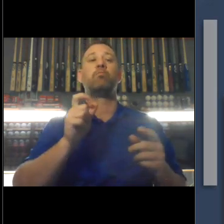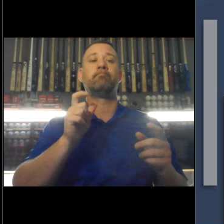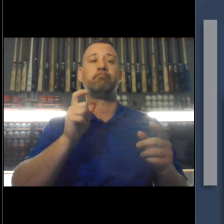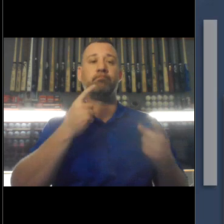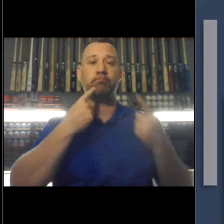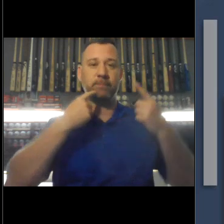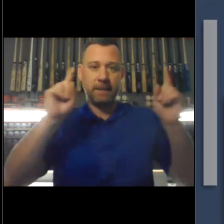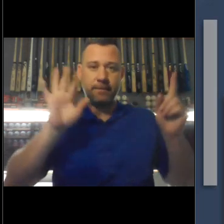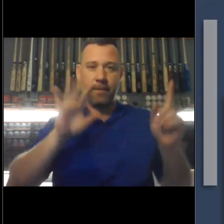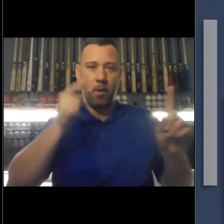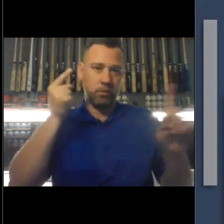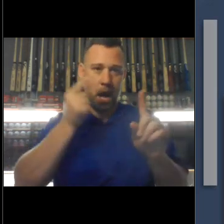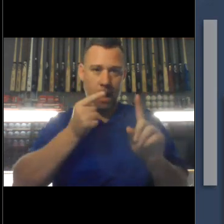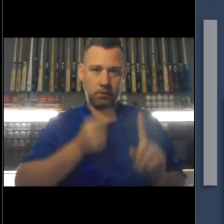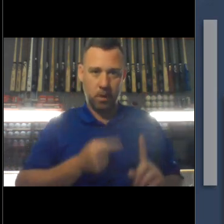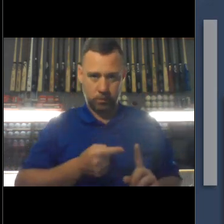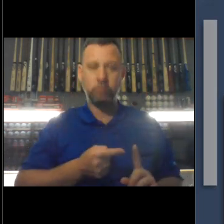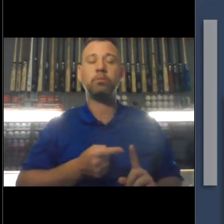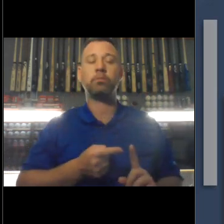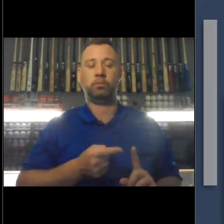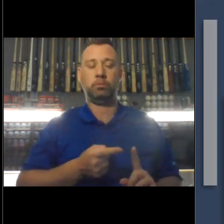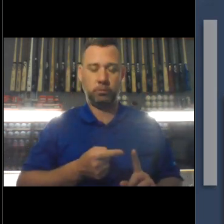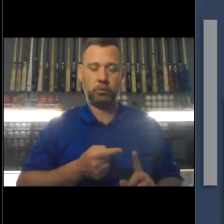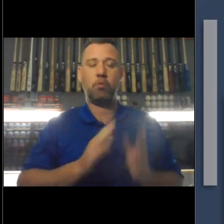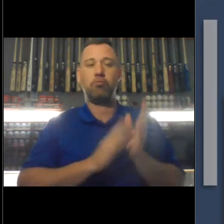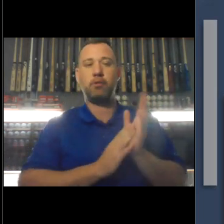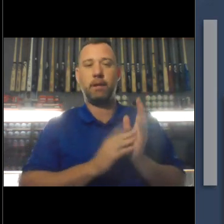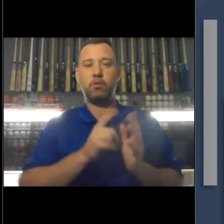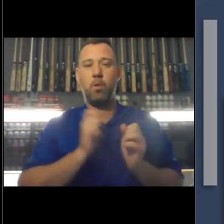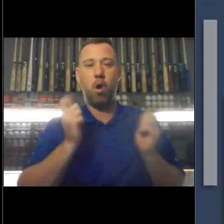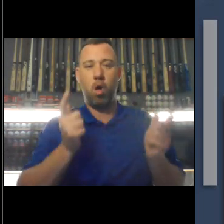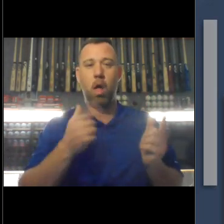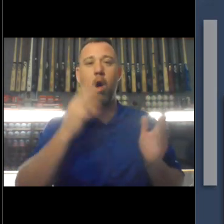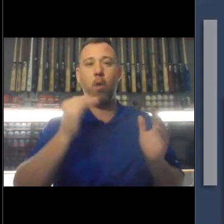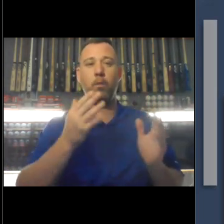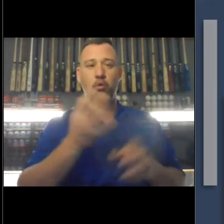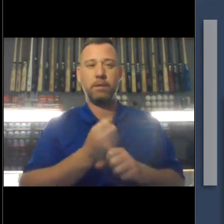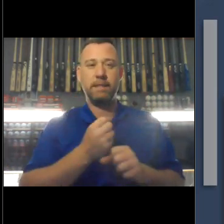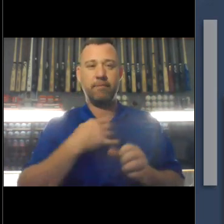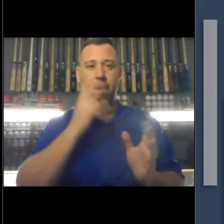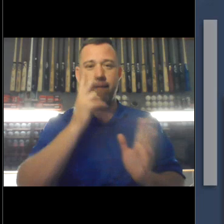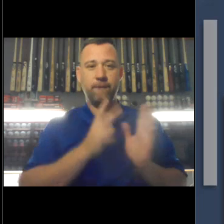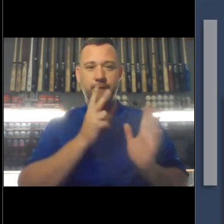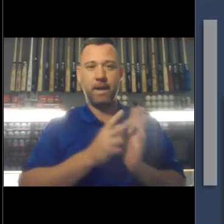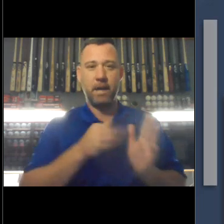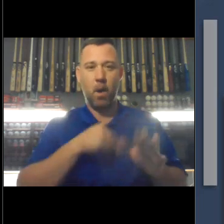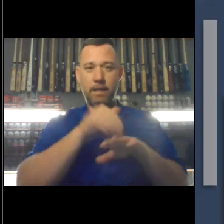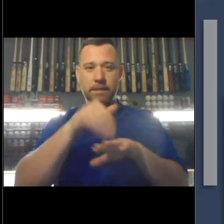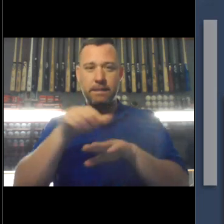milestones. So congratulations to all of you. Hope you got my video that I sent. Oh, good.